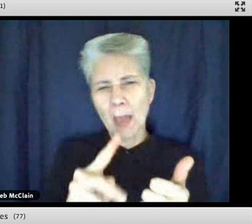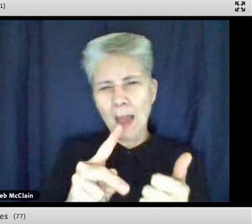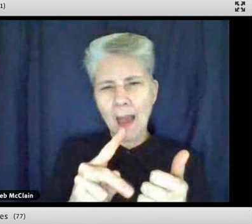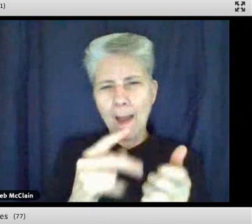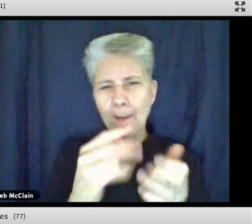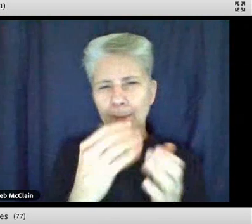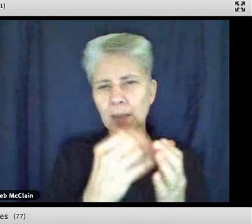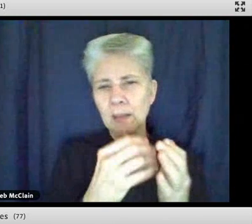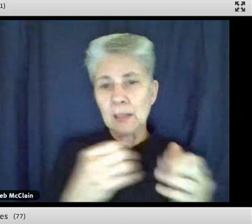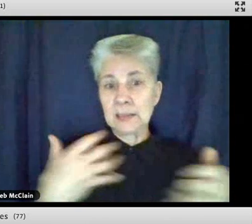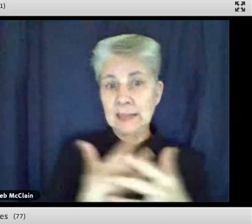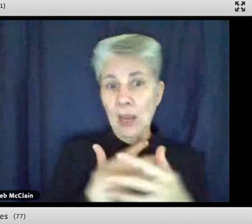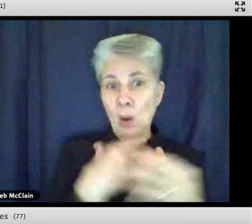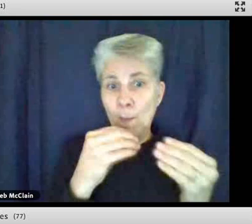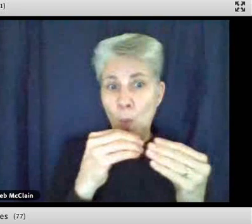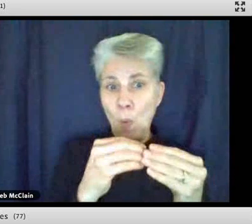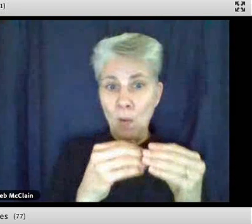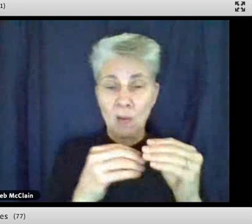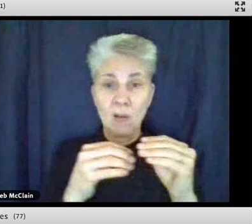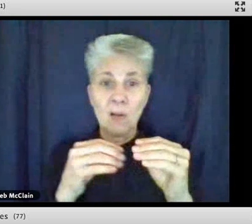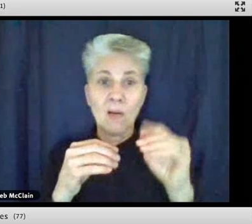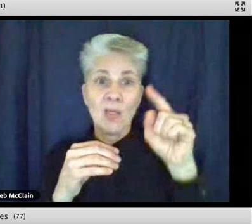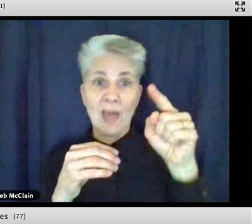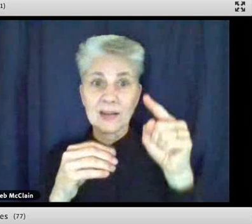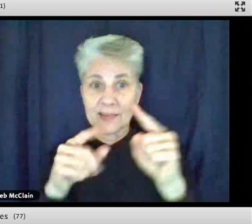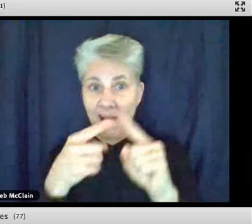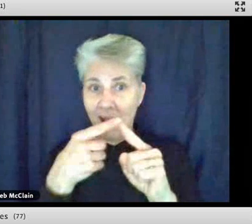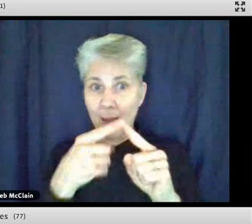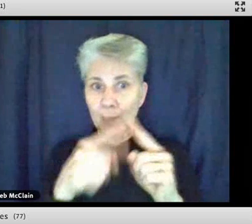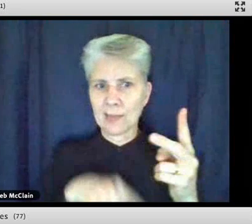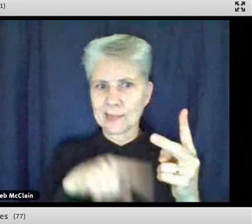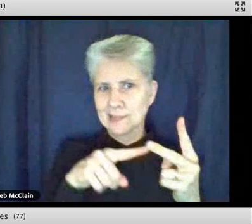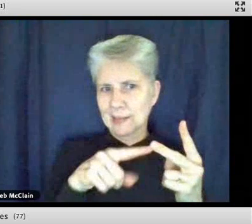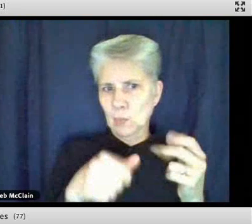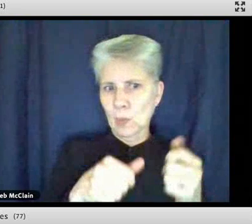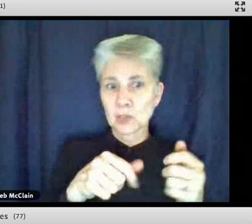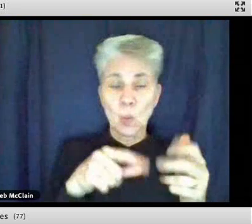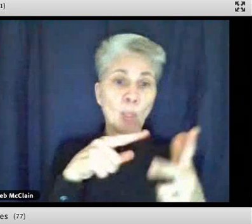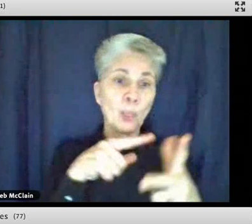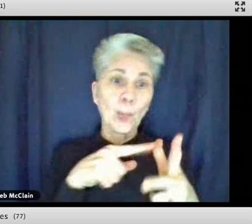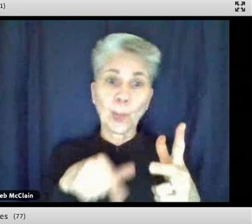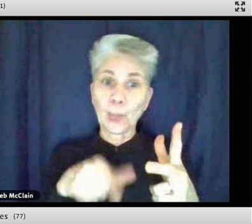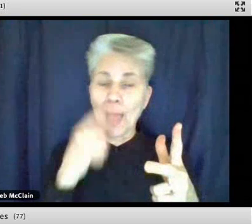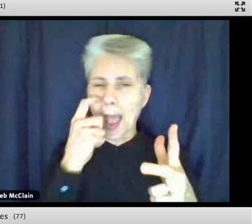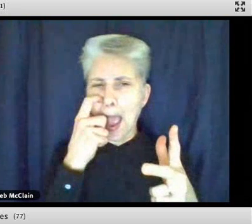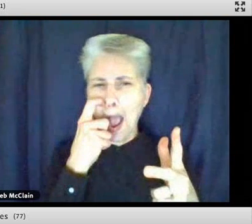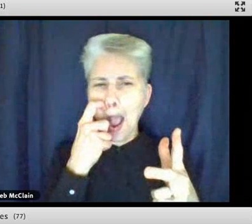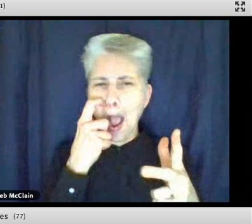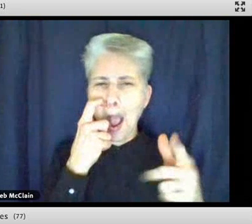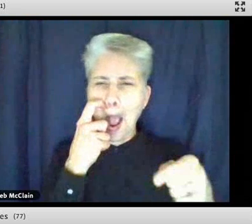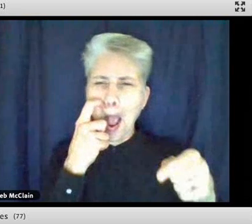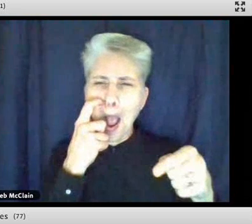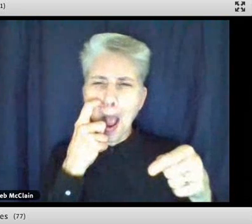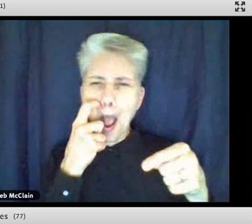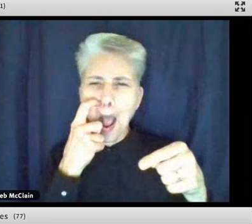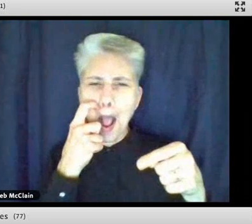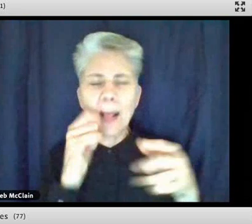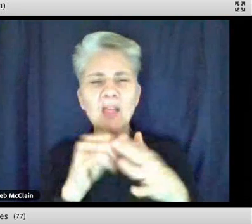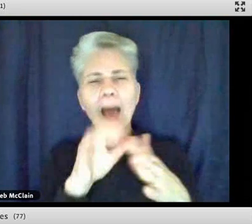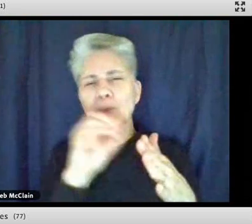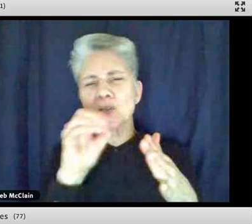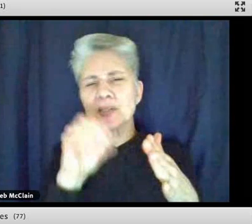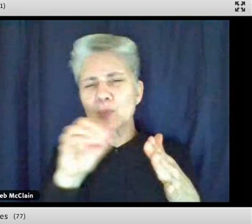or this one, or this map. And this one kind of does it by percentages. And so sometimes, the way the